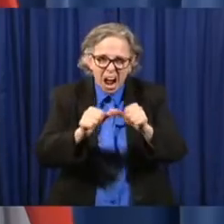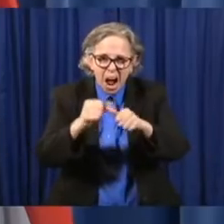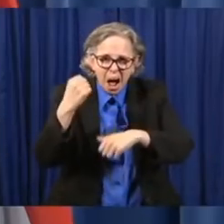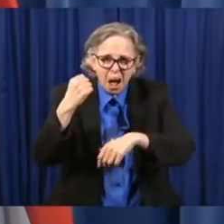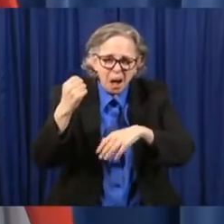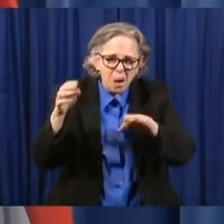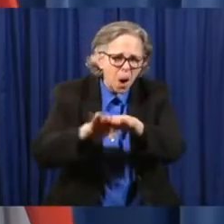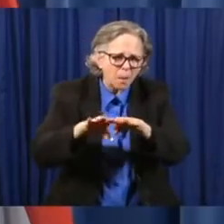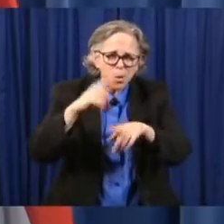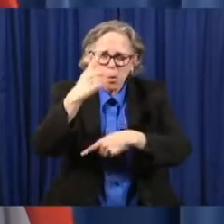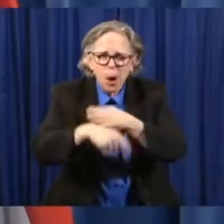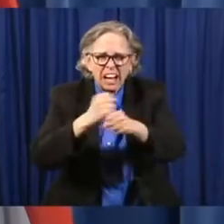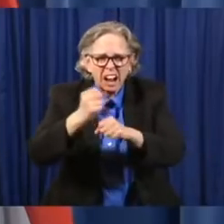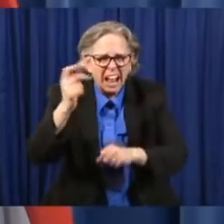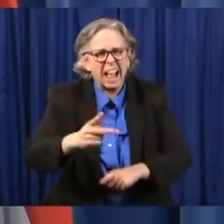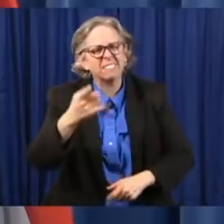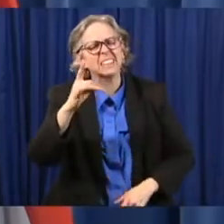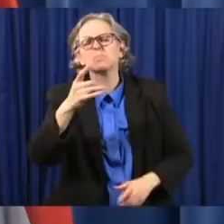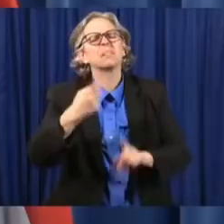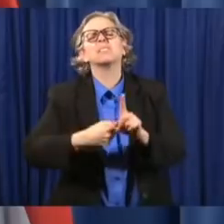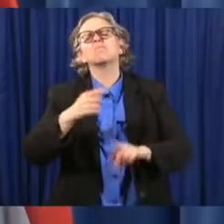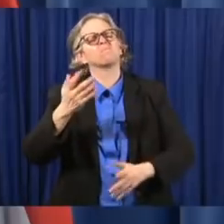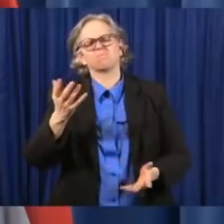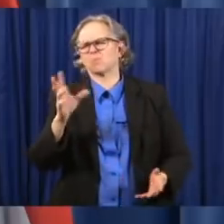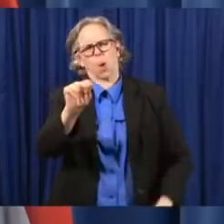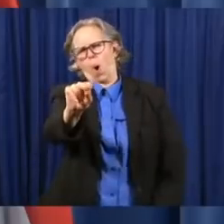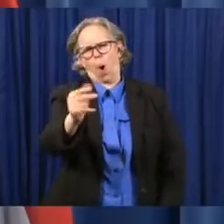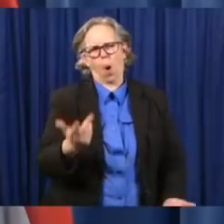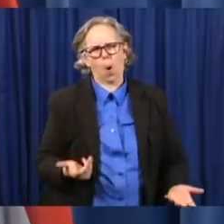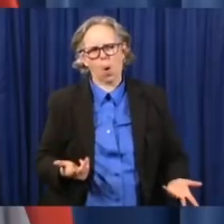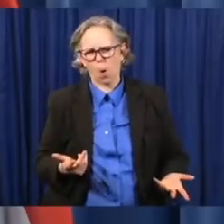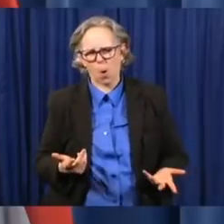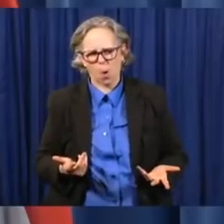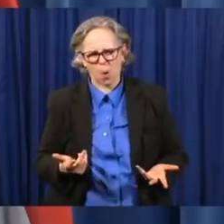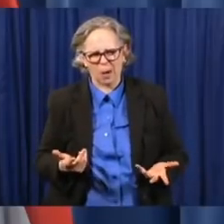18 months. The devastation to